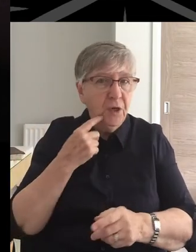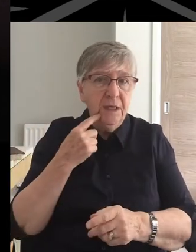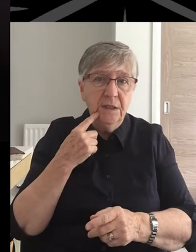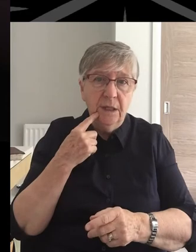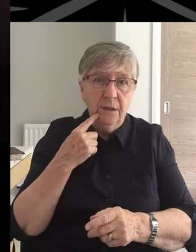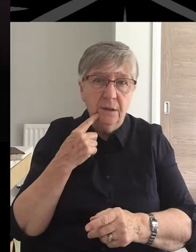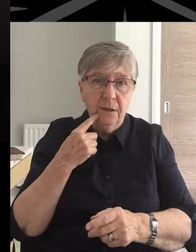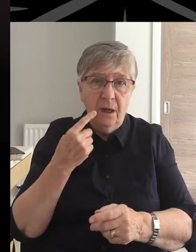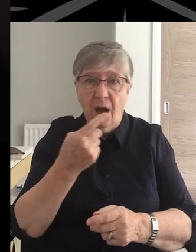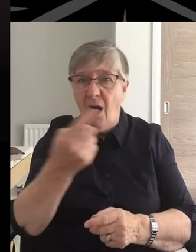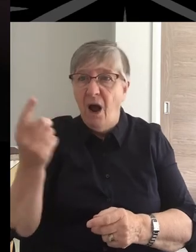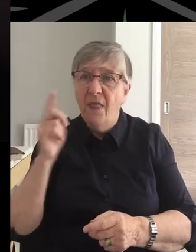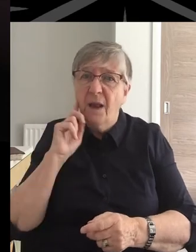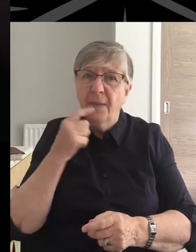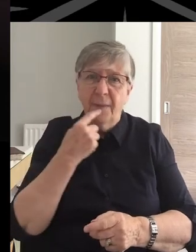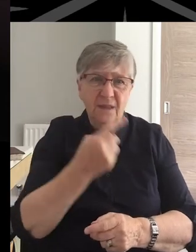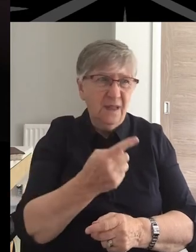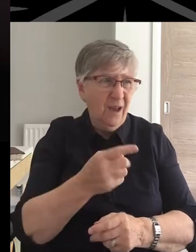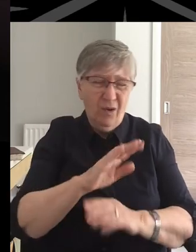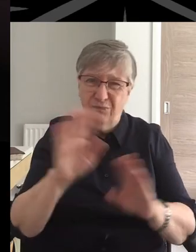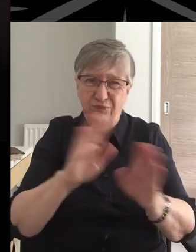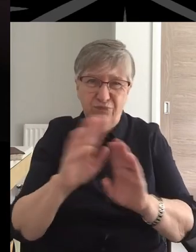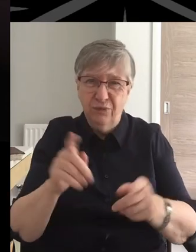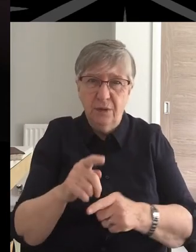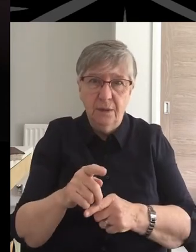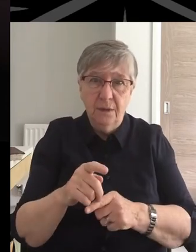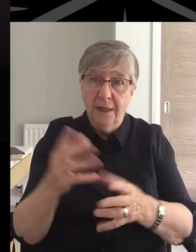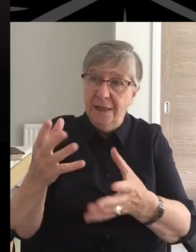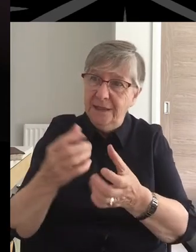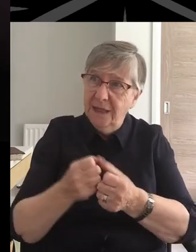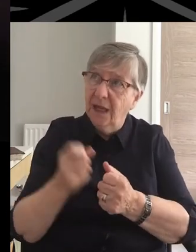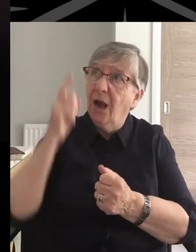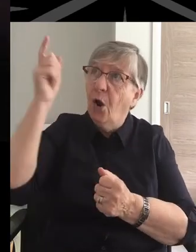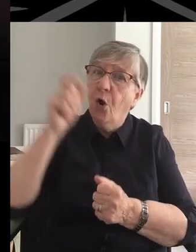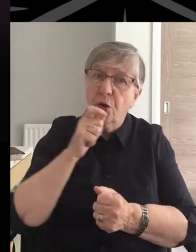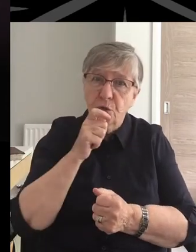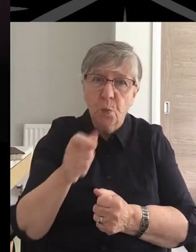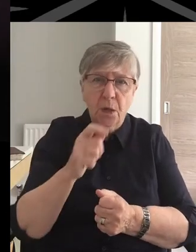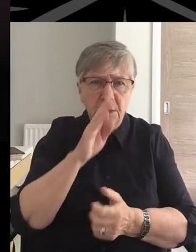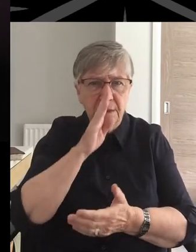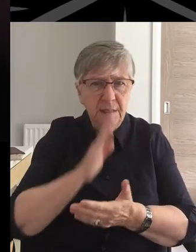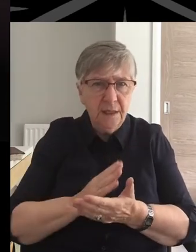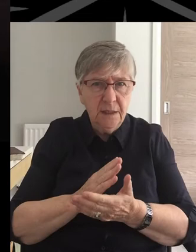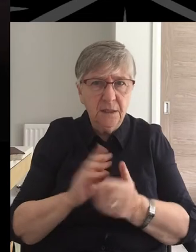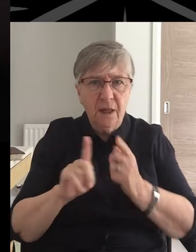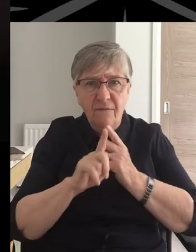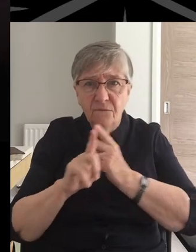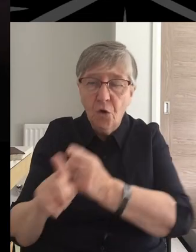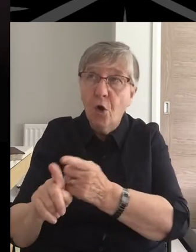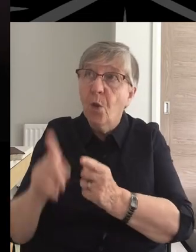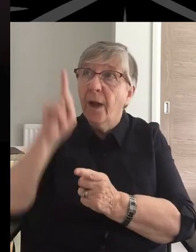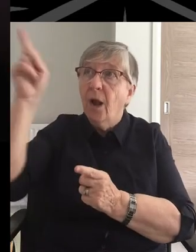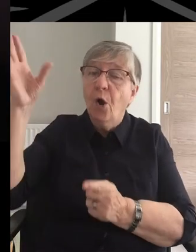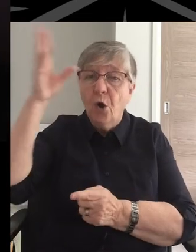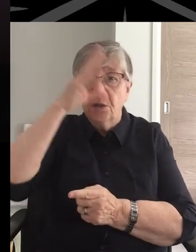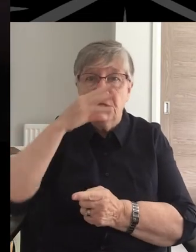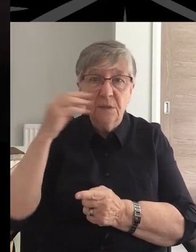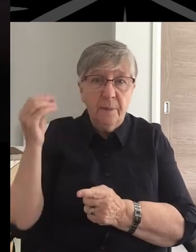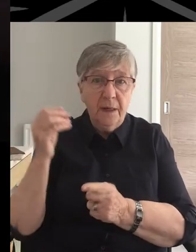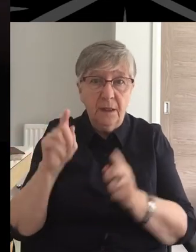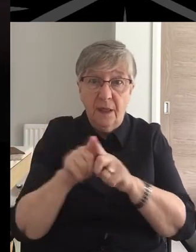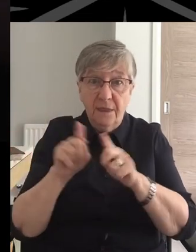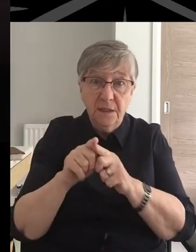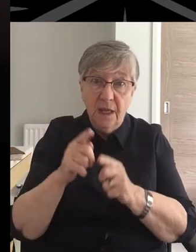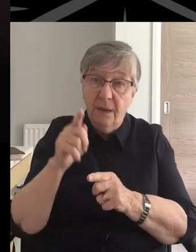against the culture of the time is not child's play. Taking the word of God seriously, following the Spirit of Jesus, the same Spirit who led Jesus